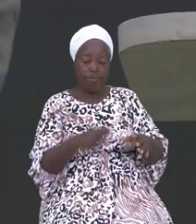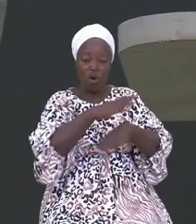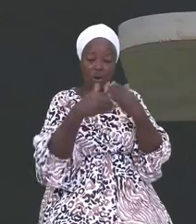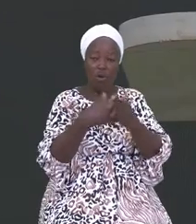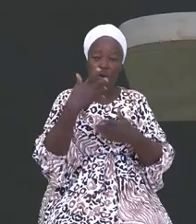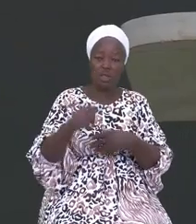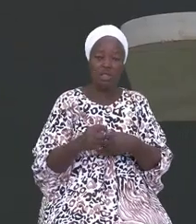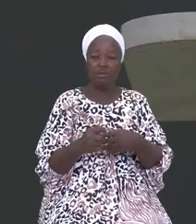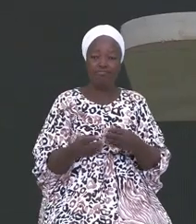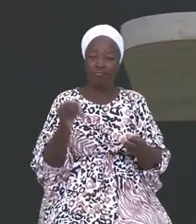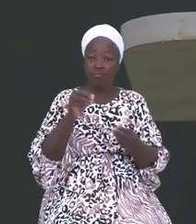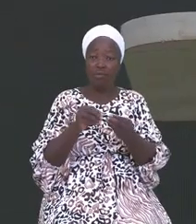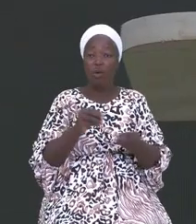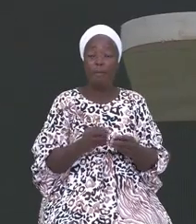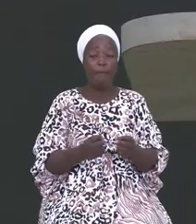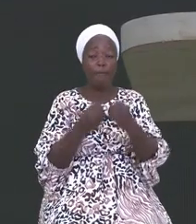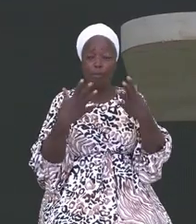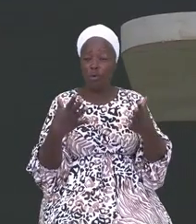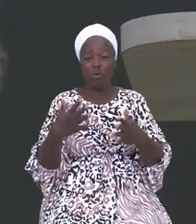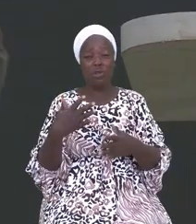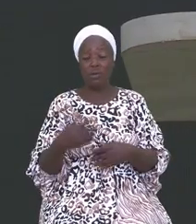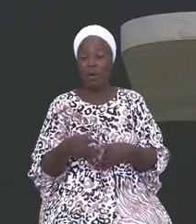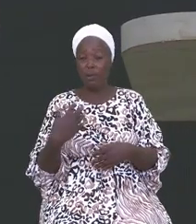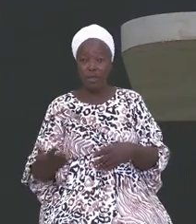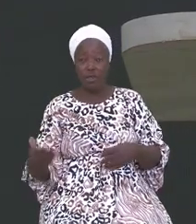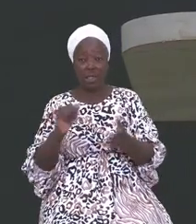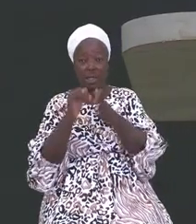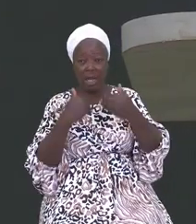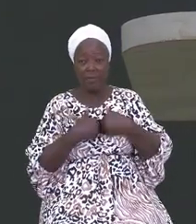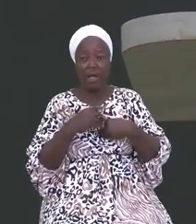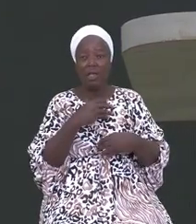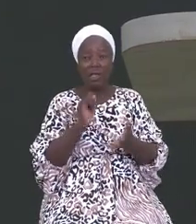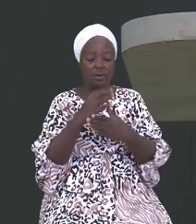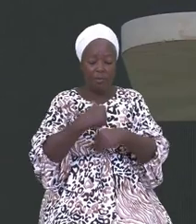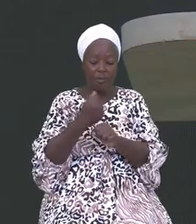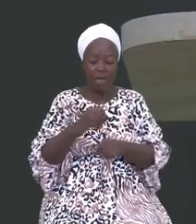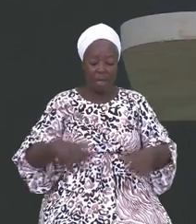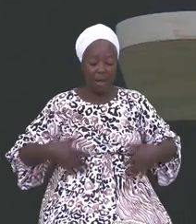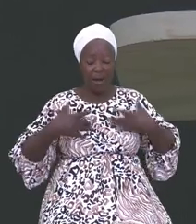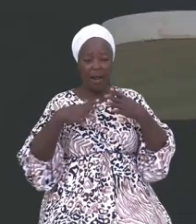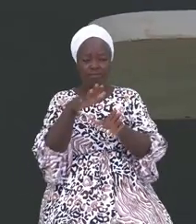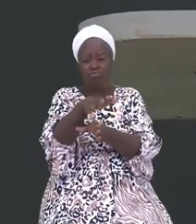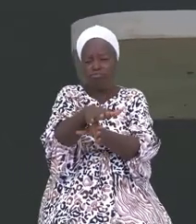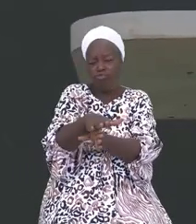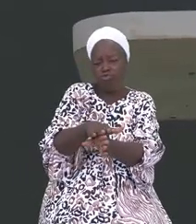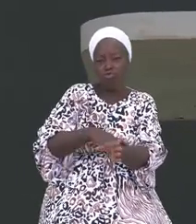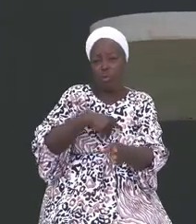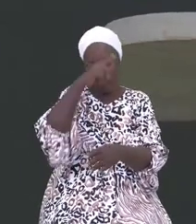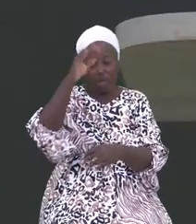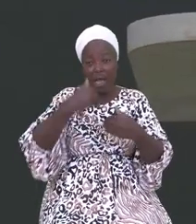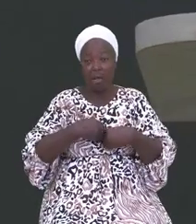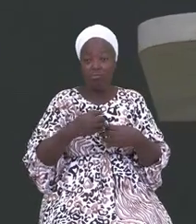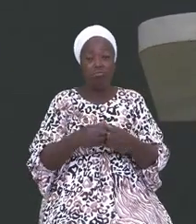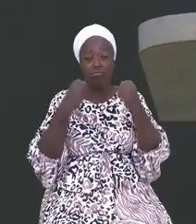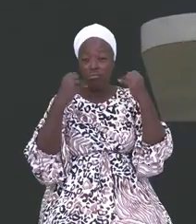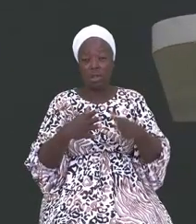the things that make life slow and sluggish, because he had so much load. What he